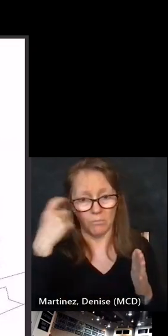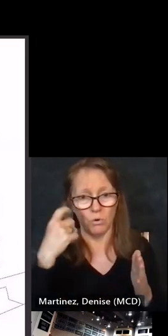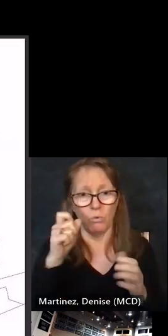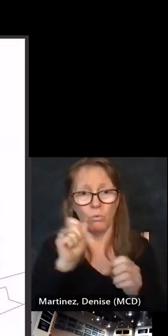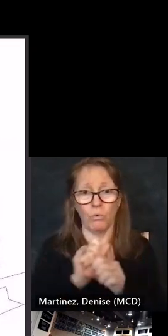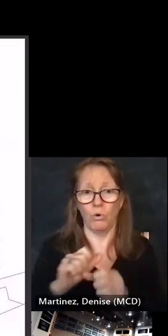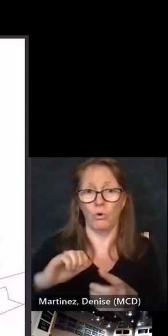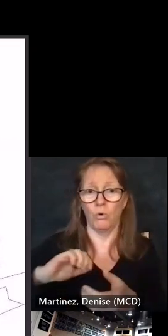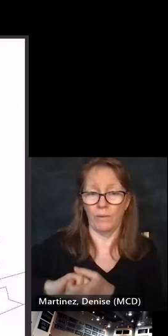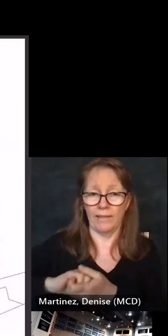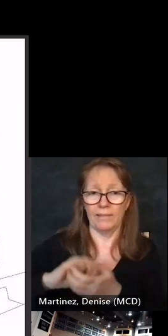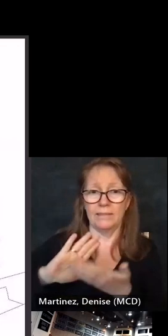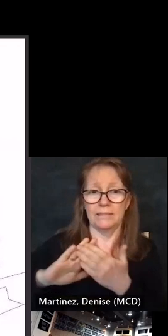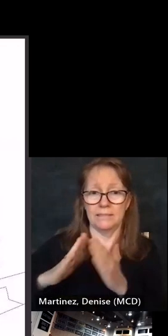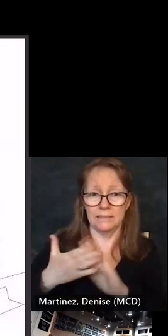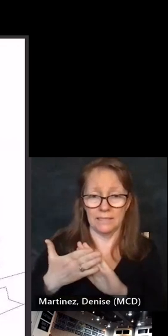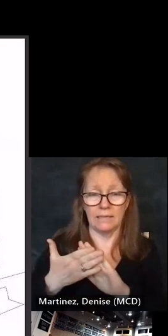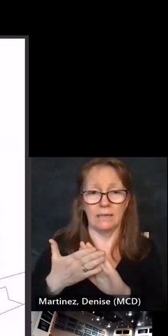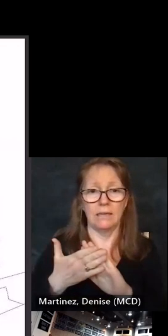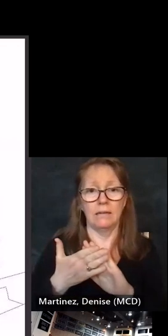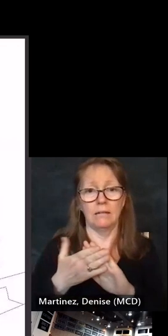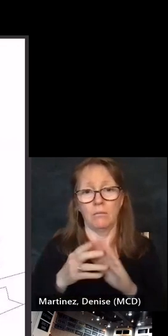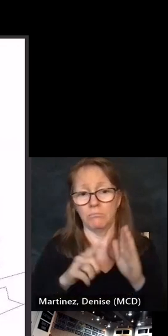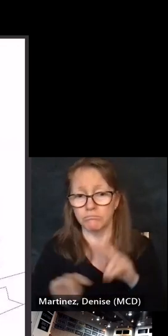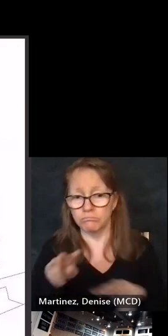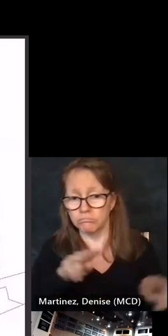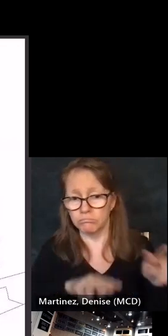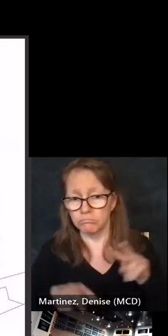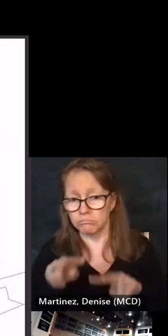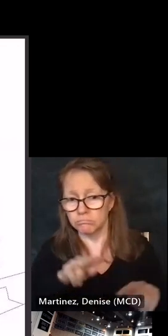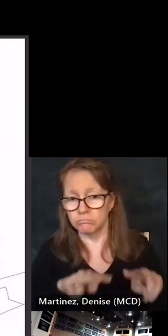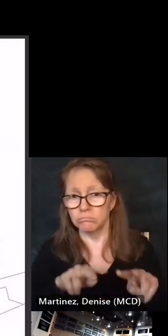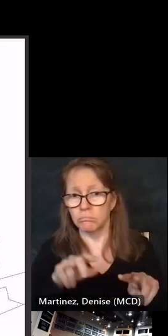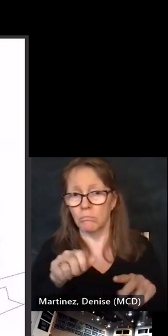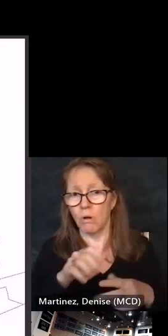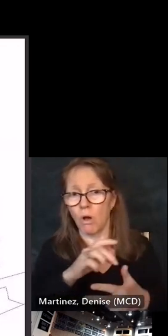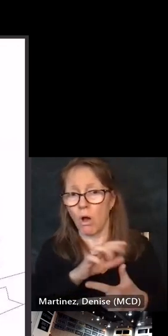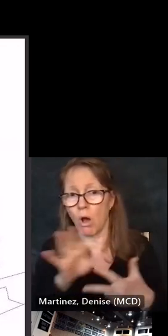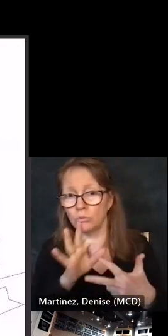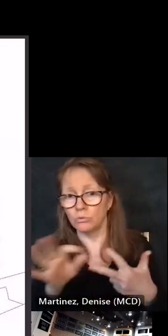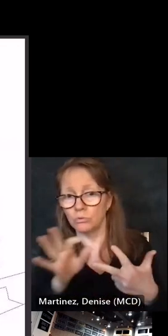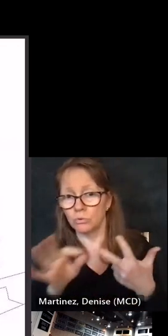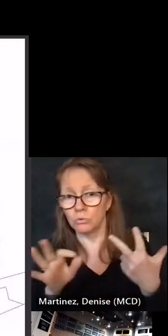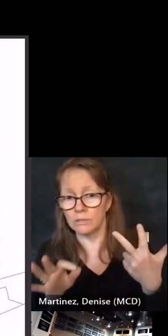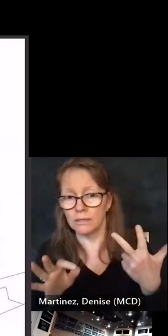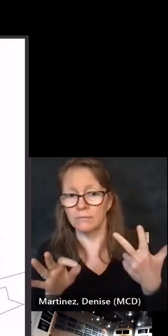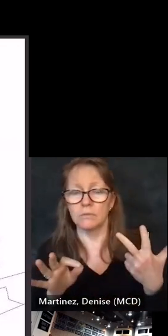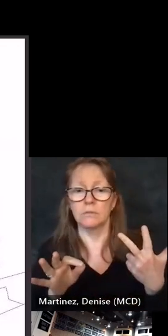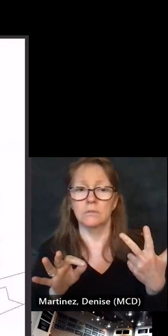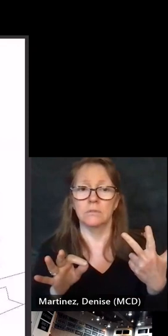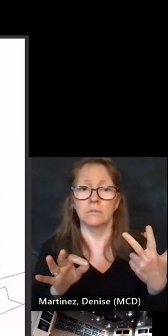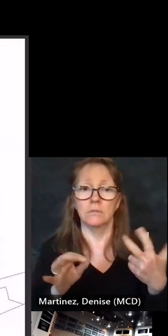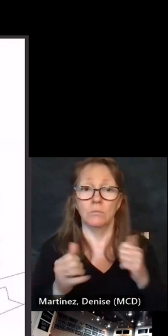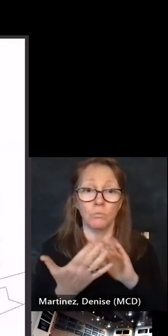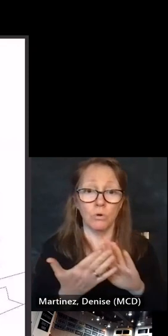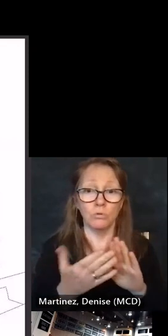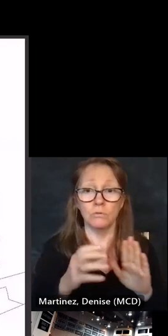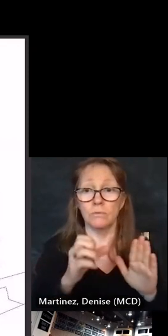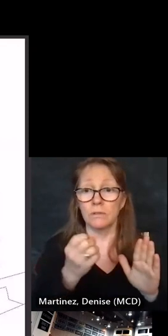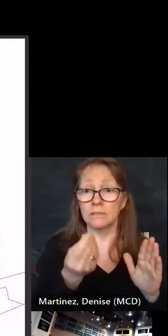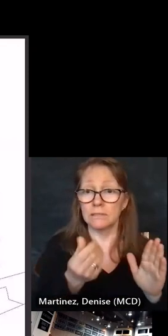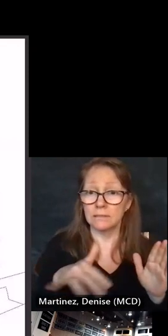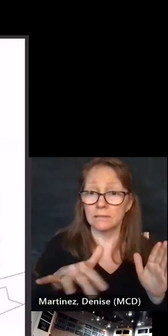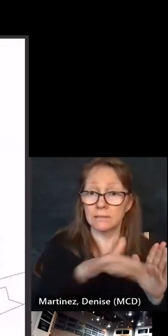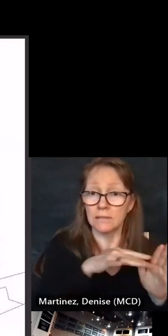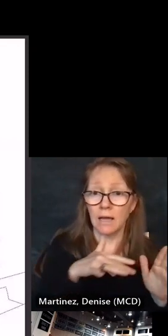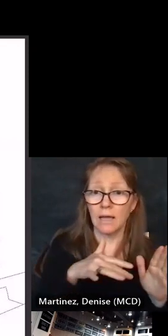what are the alternatives that we can approach for this site, given their needs and given a range of